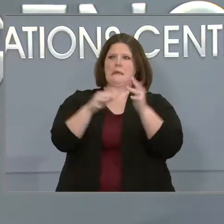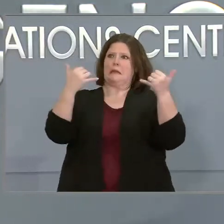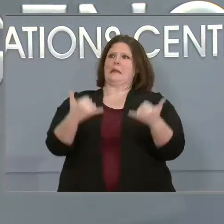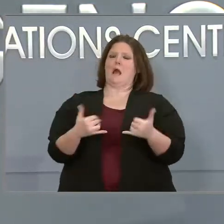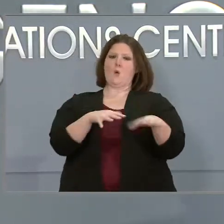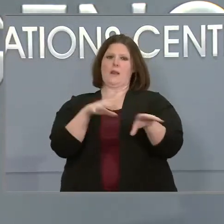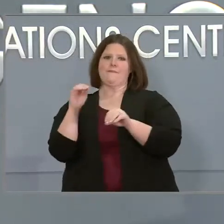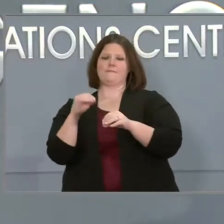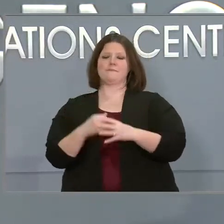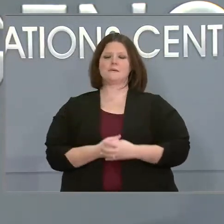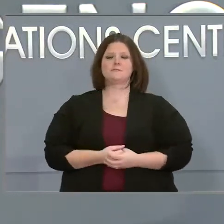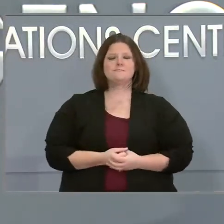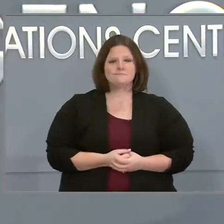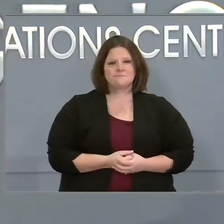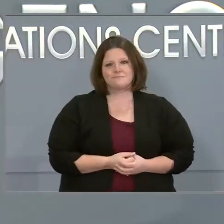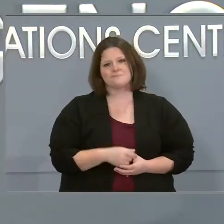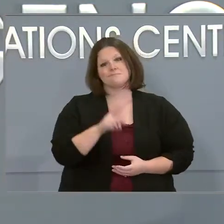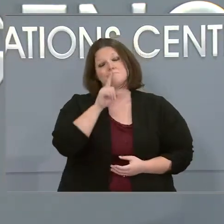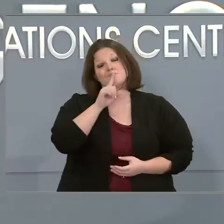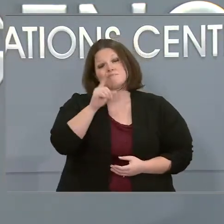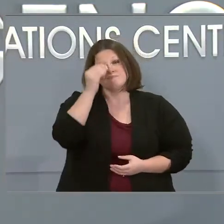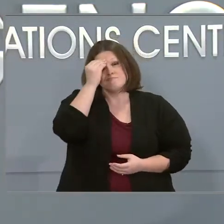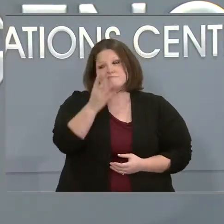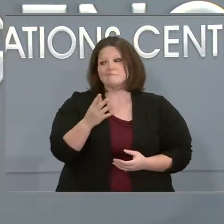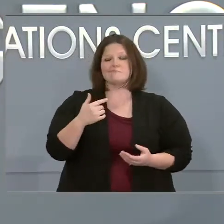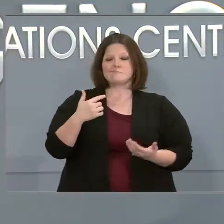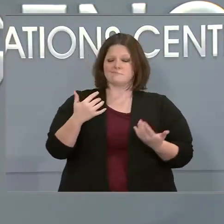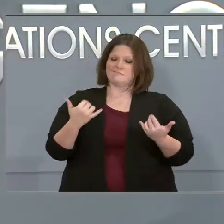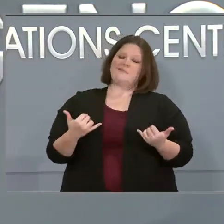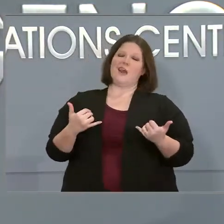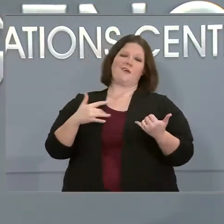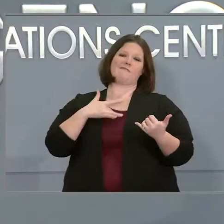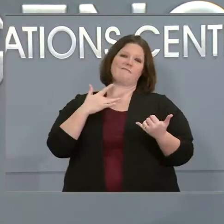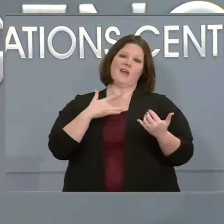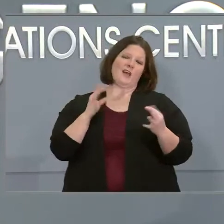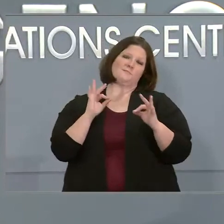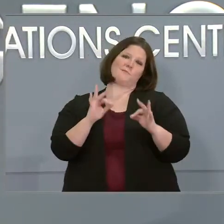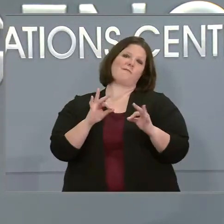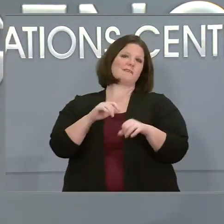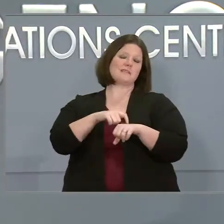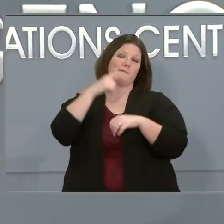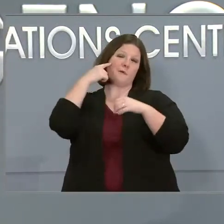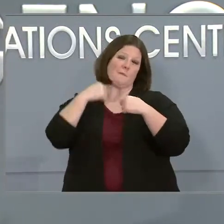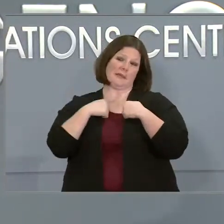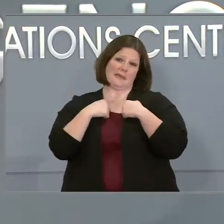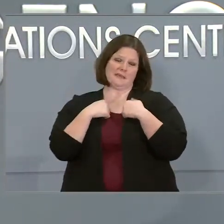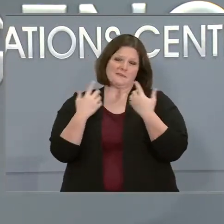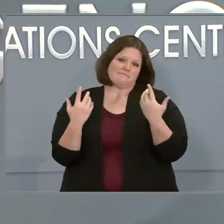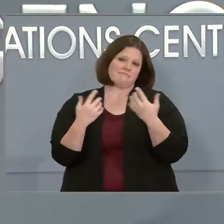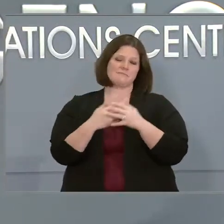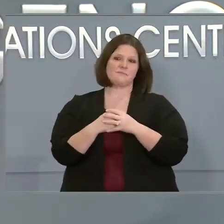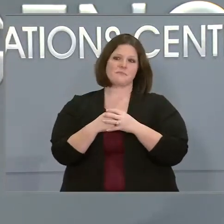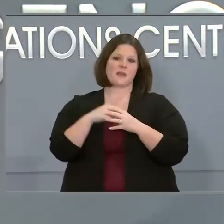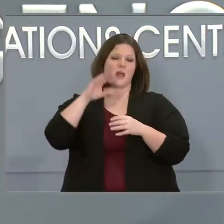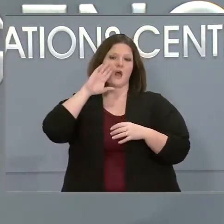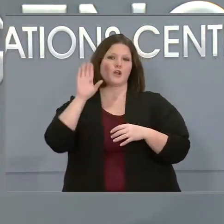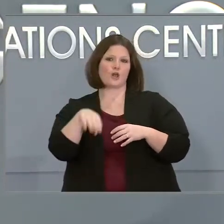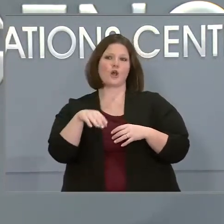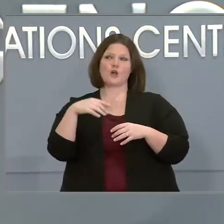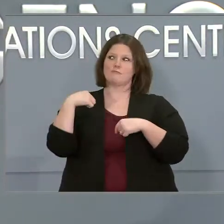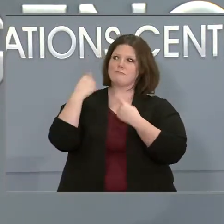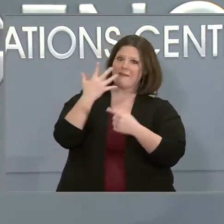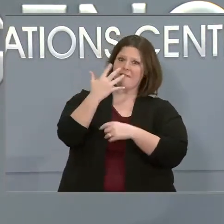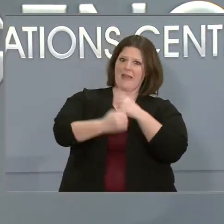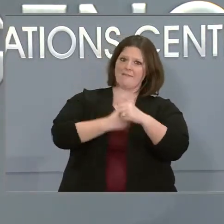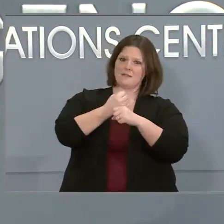am so honored that I had this opportunity to lead the state at this moment. I think we've accomplished so much beyond, I know folks see the